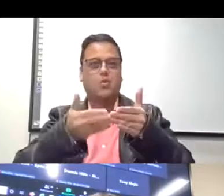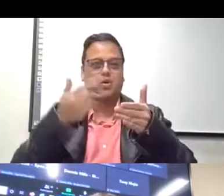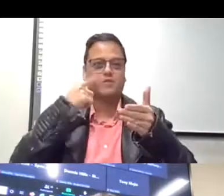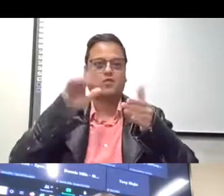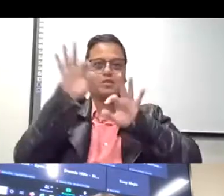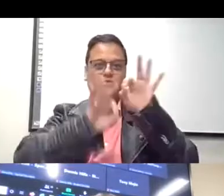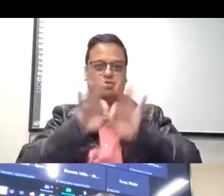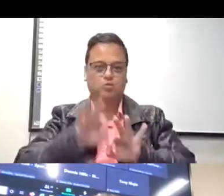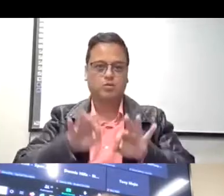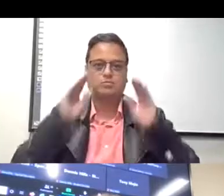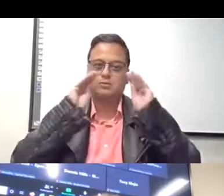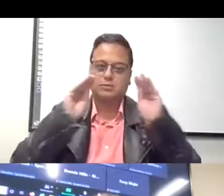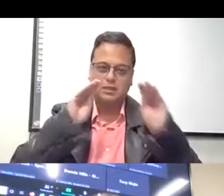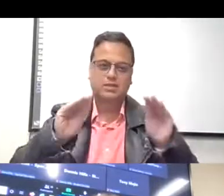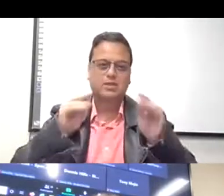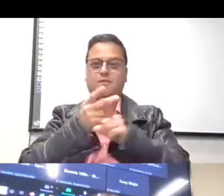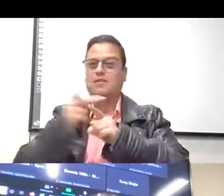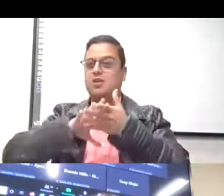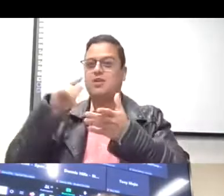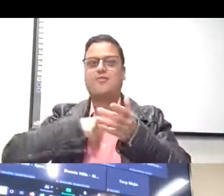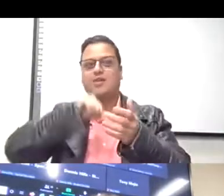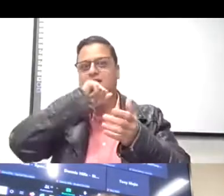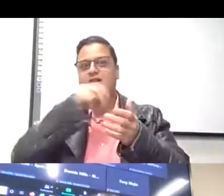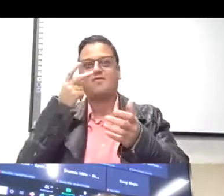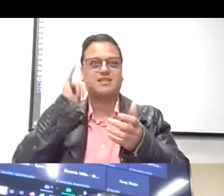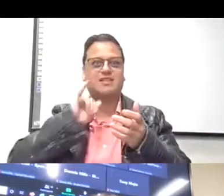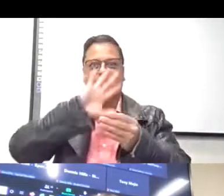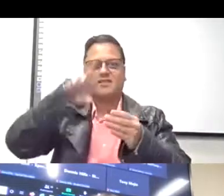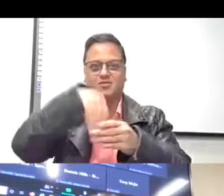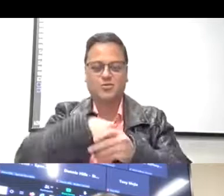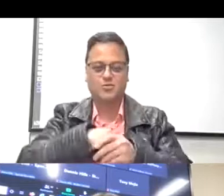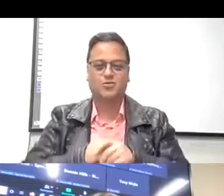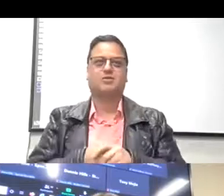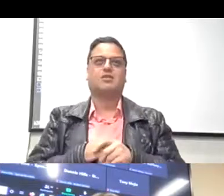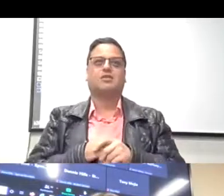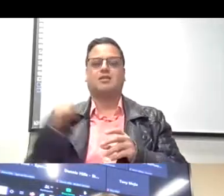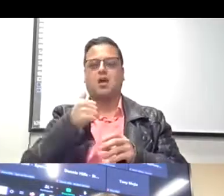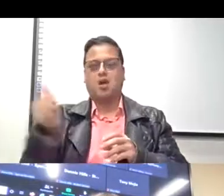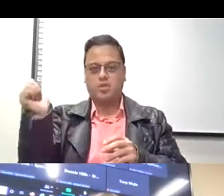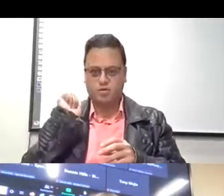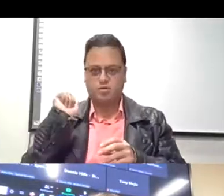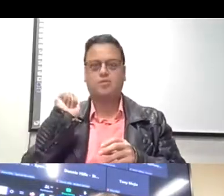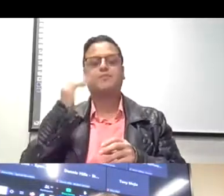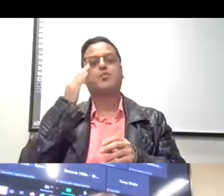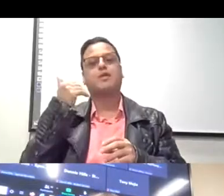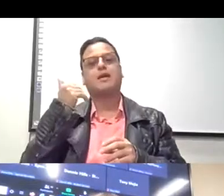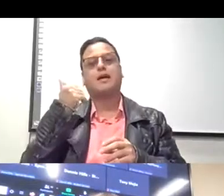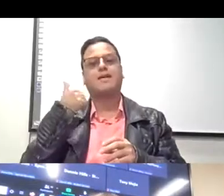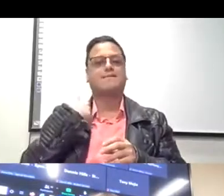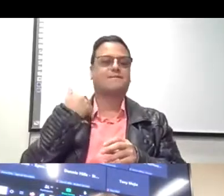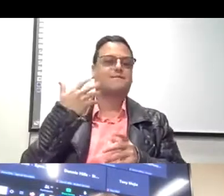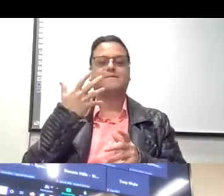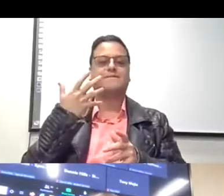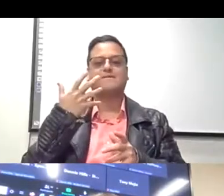what's happening in terms of professional learning. I would love to see that woven in. The other thing I know that we've had hit or miss in terms